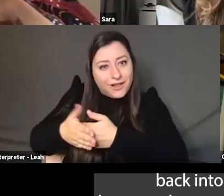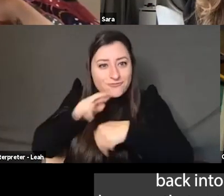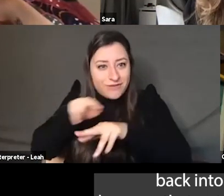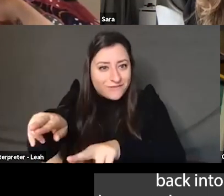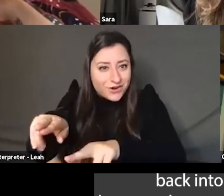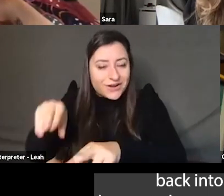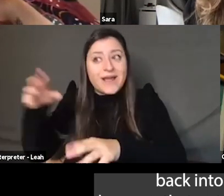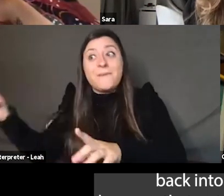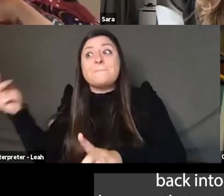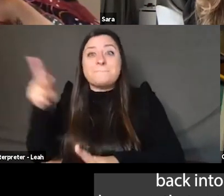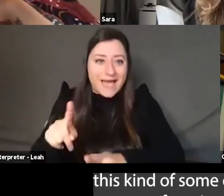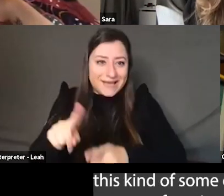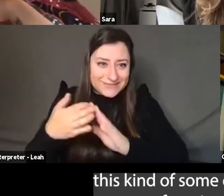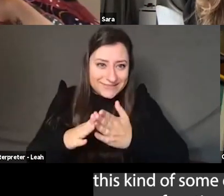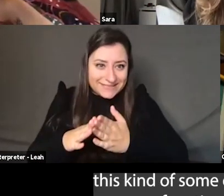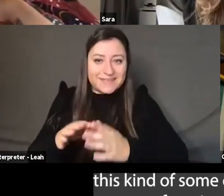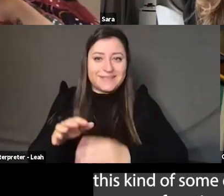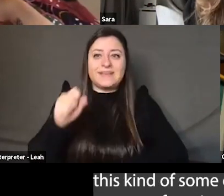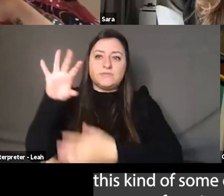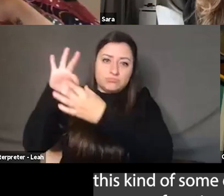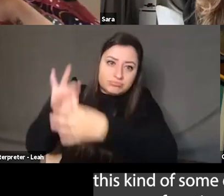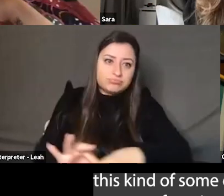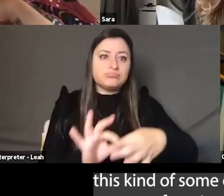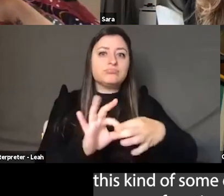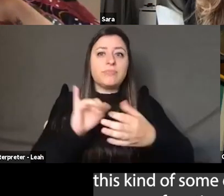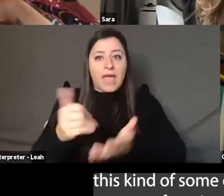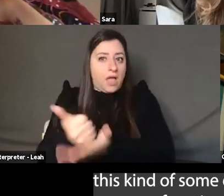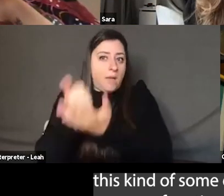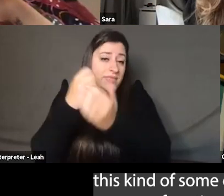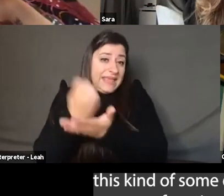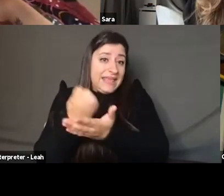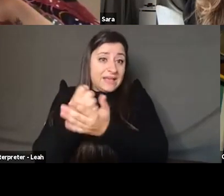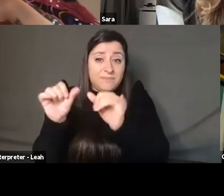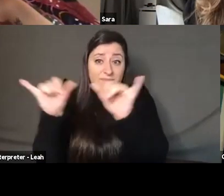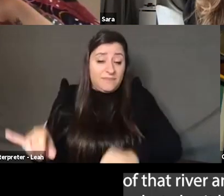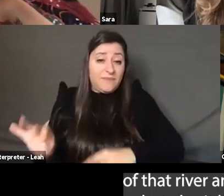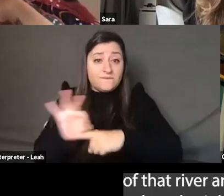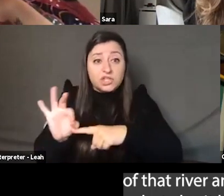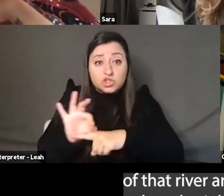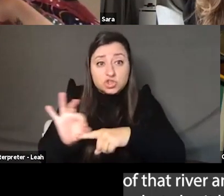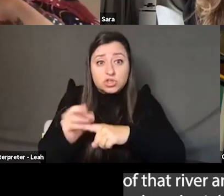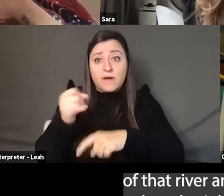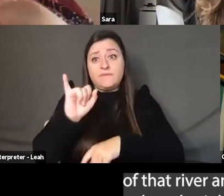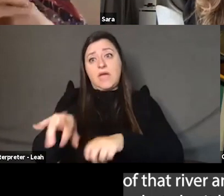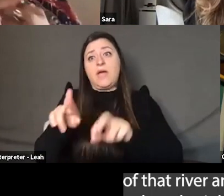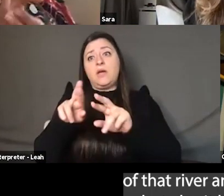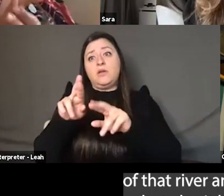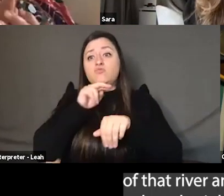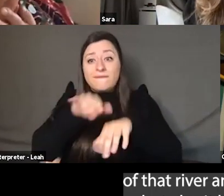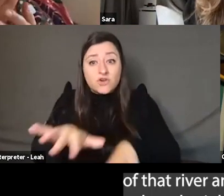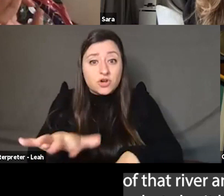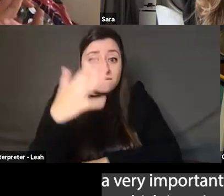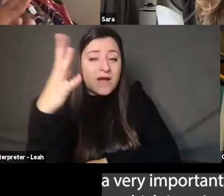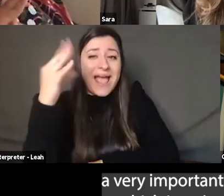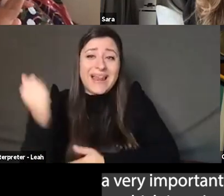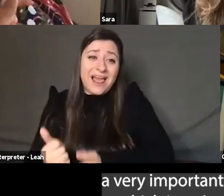city, because that not only brings back this kind of some of the ecosystem functions of that river and the forest, but also it